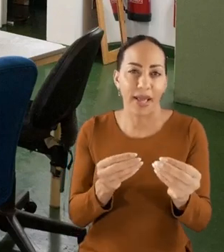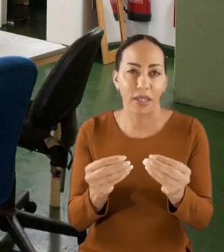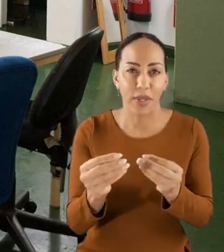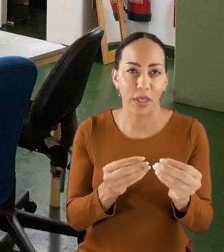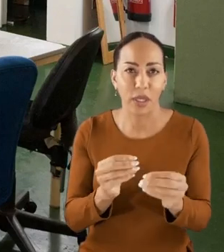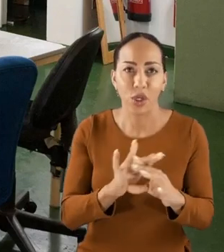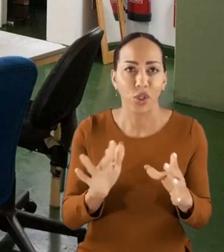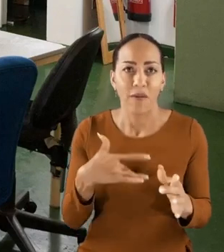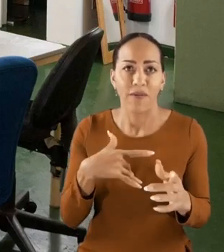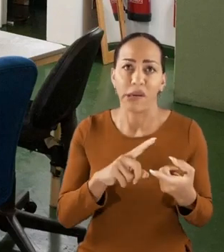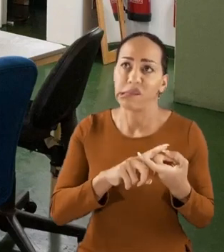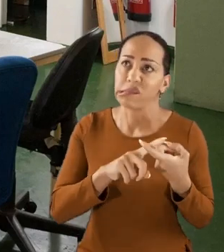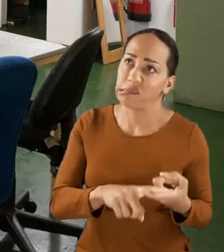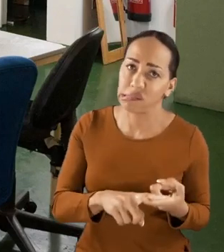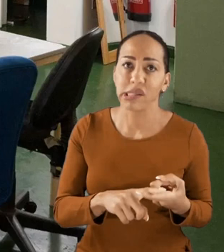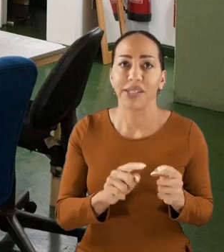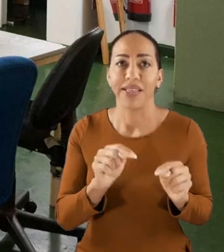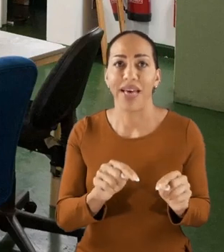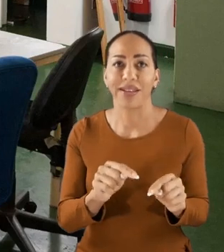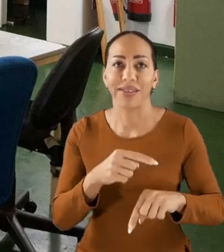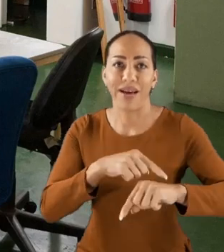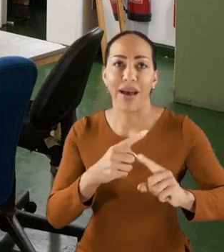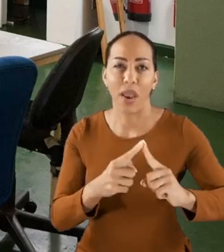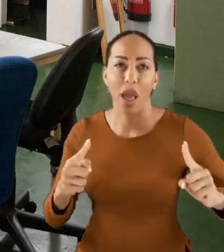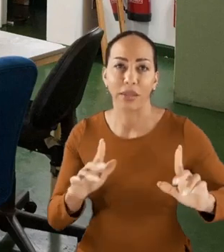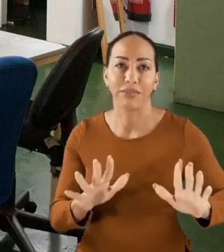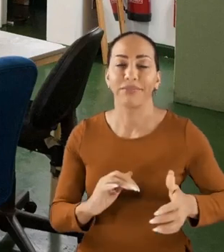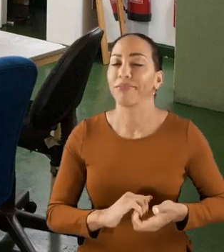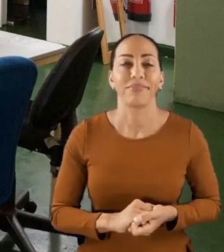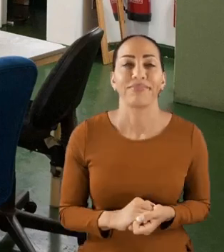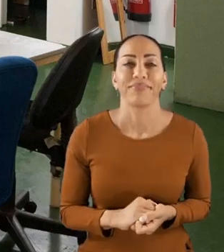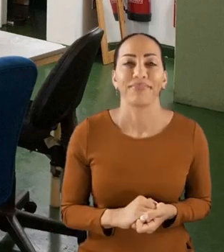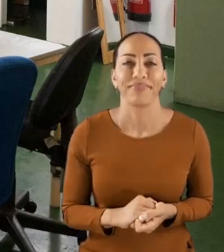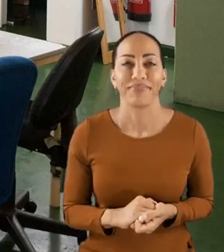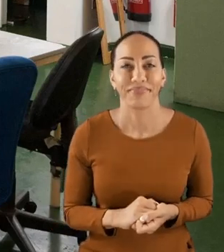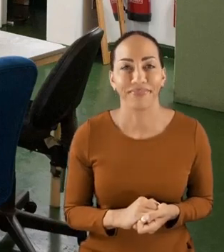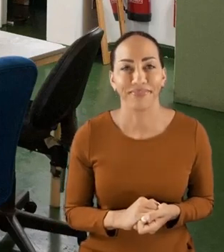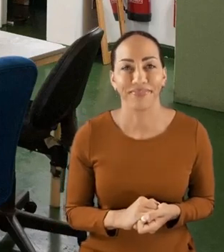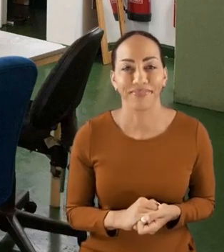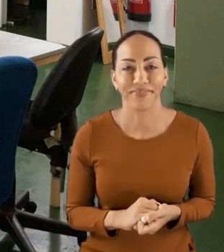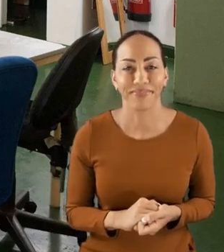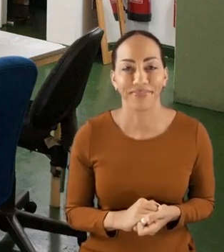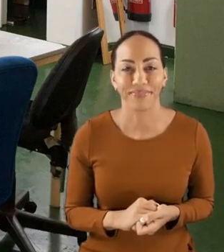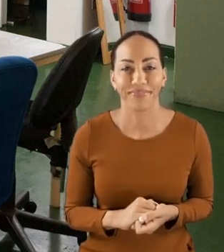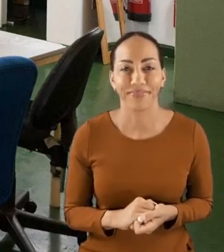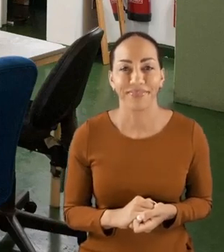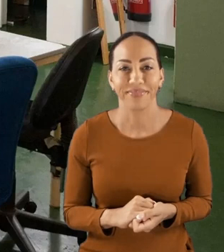on that. Don't feel too restricted by our timeline.